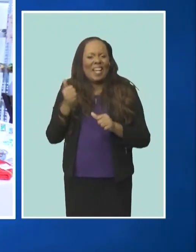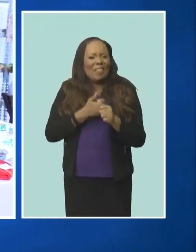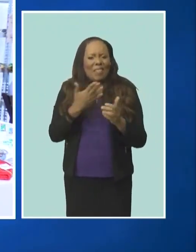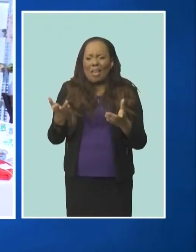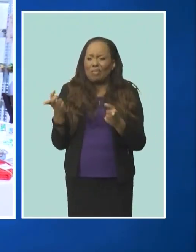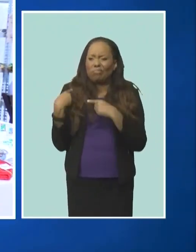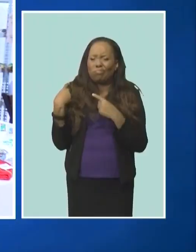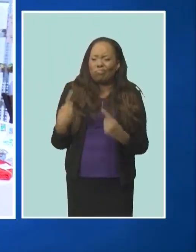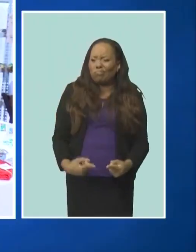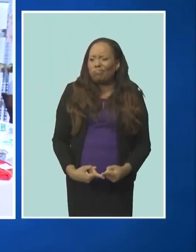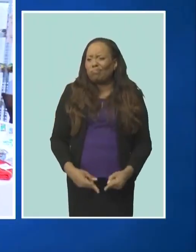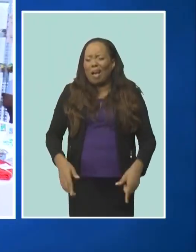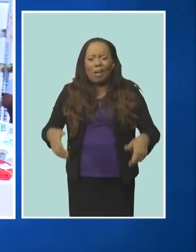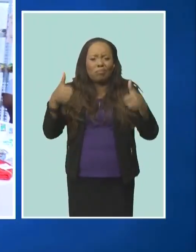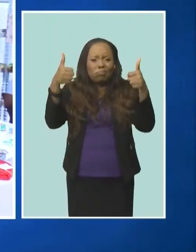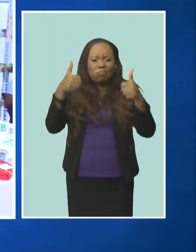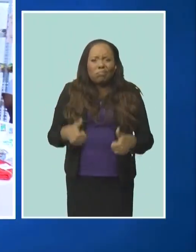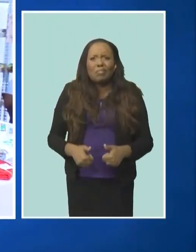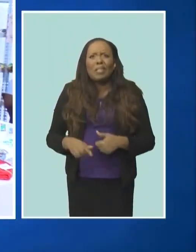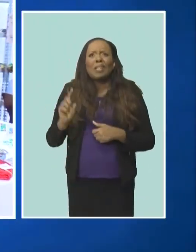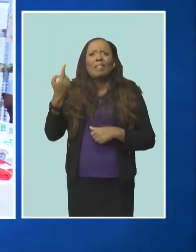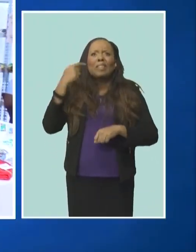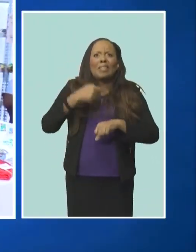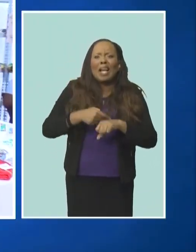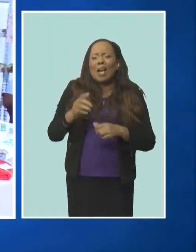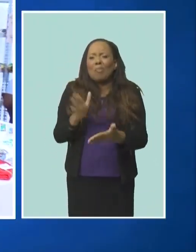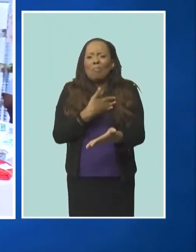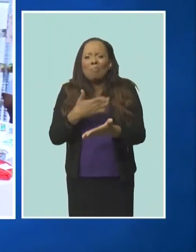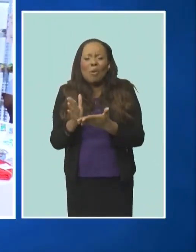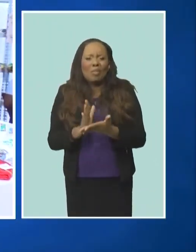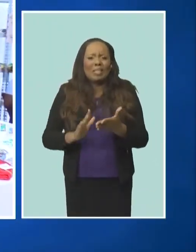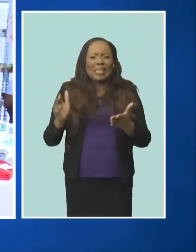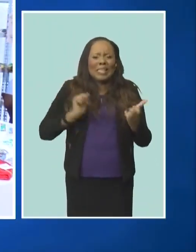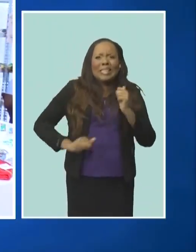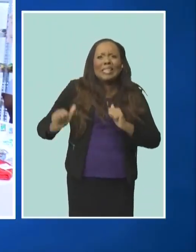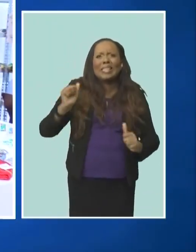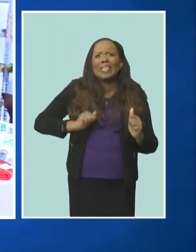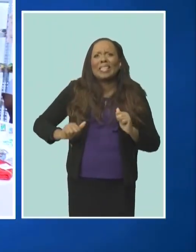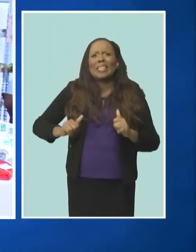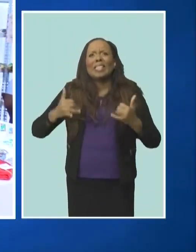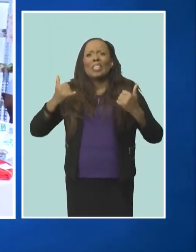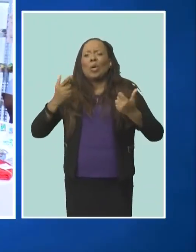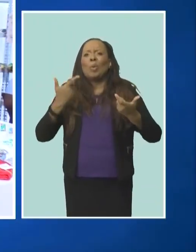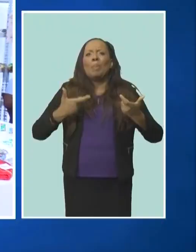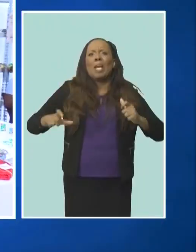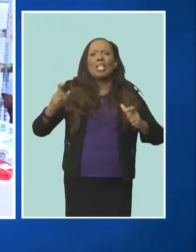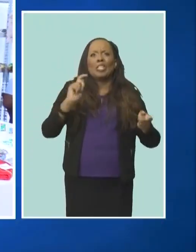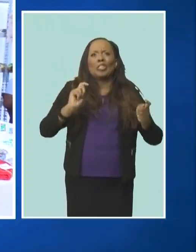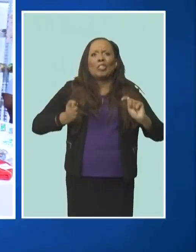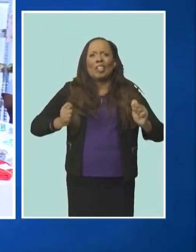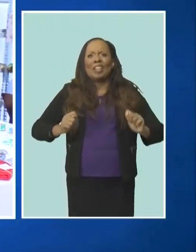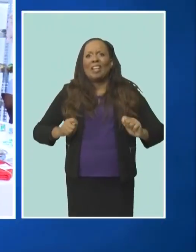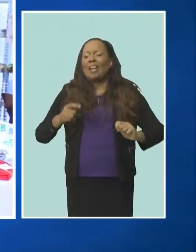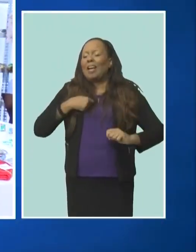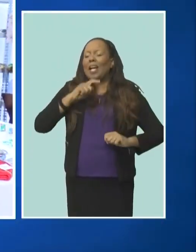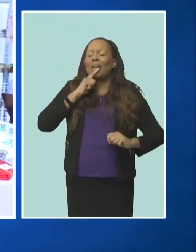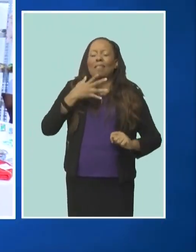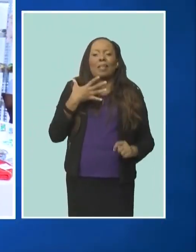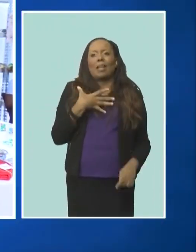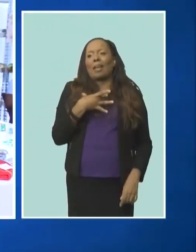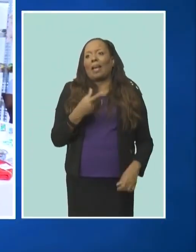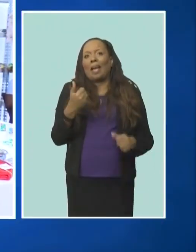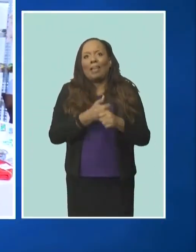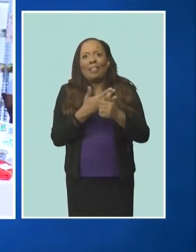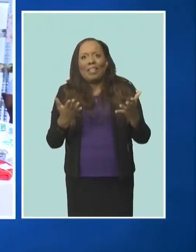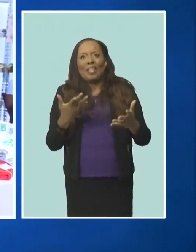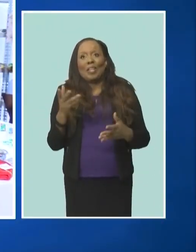far. Like, the first time I was here, it had action, it had music. And now, like, there's this whole performance for Trinidad. I am liking every moment.